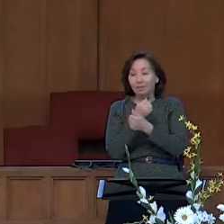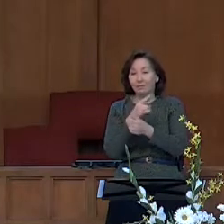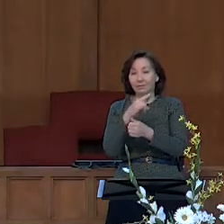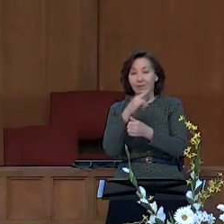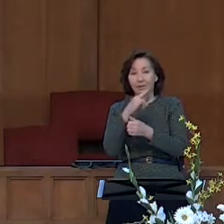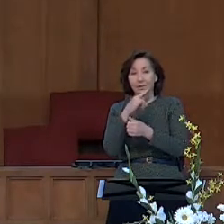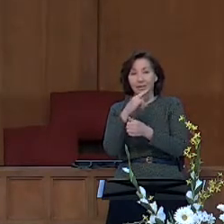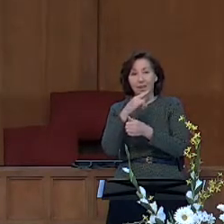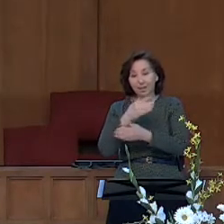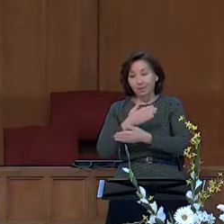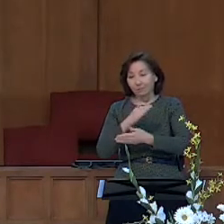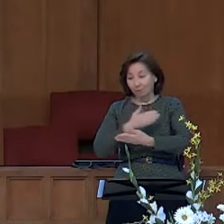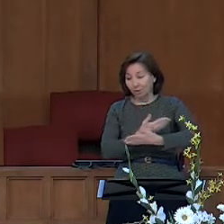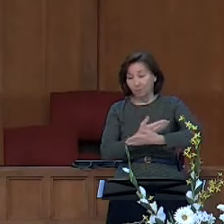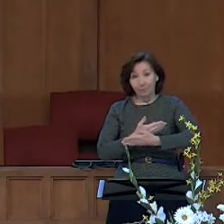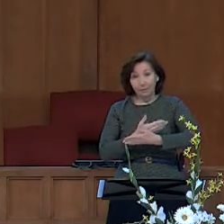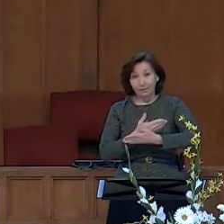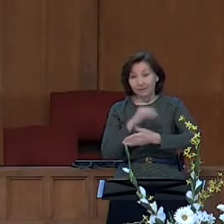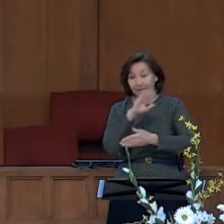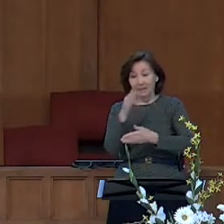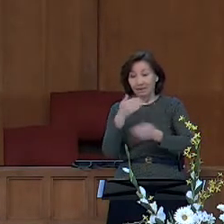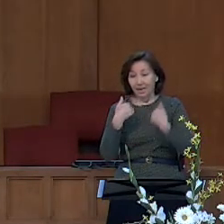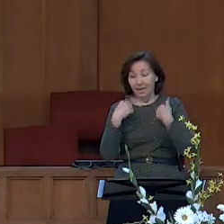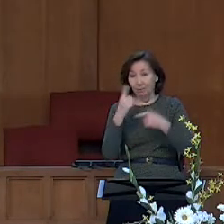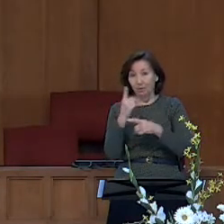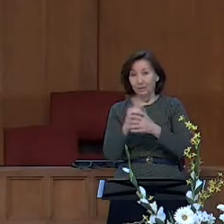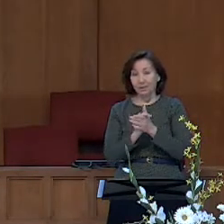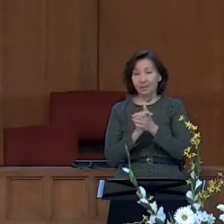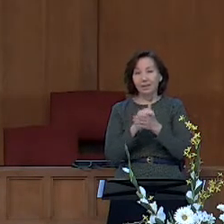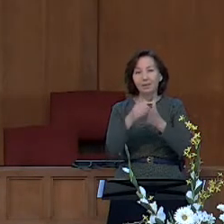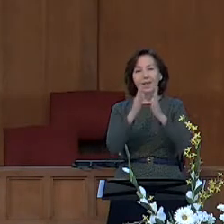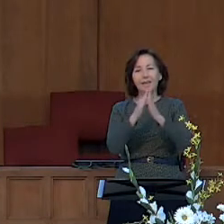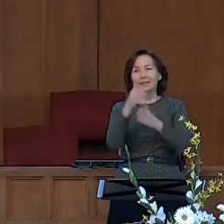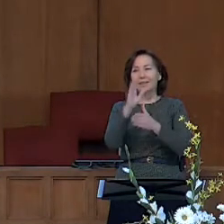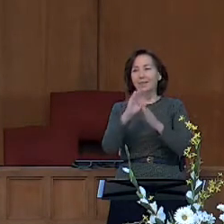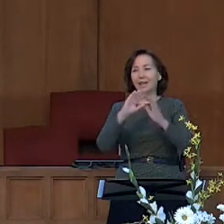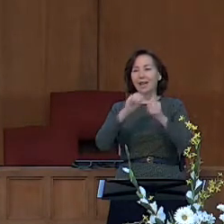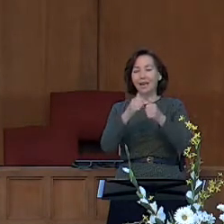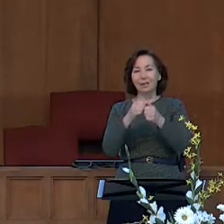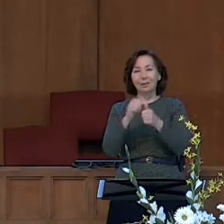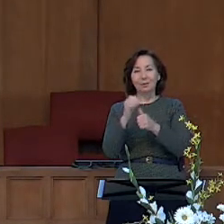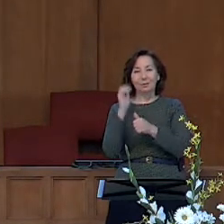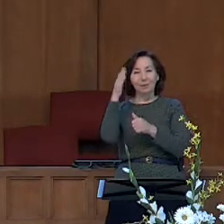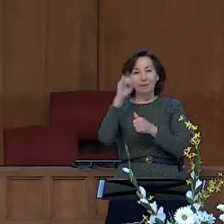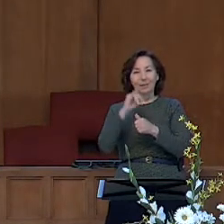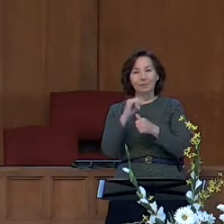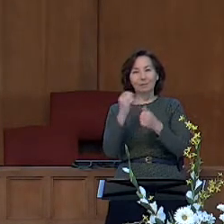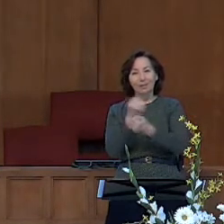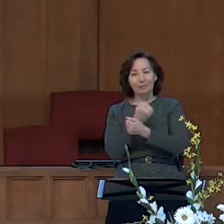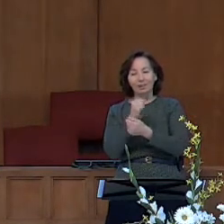I've never had one. And I asked God, how? How will I be able to love this